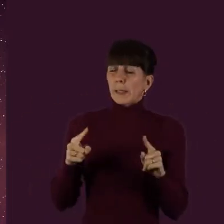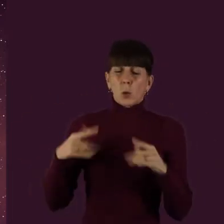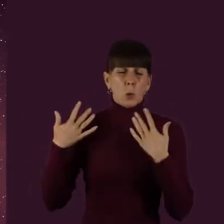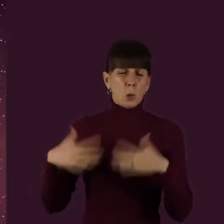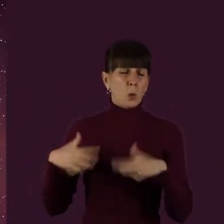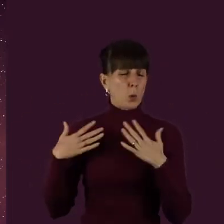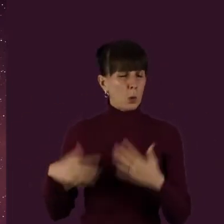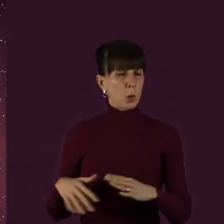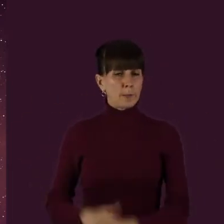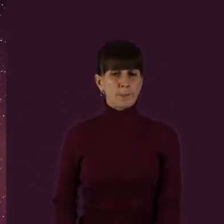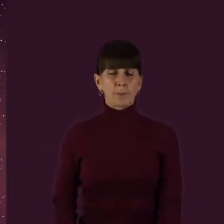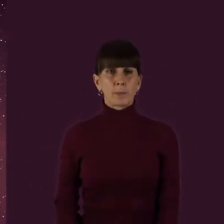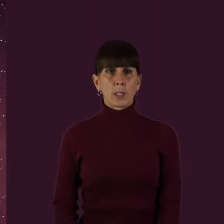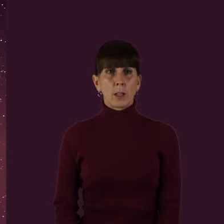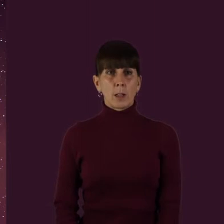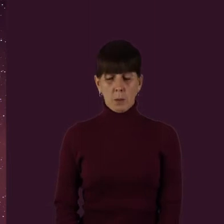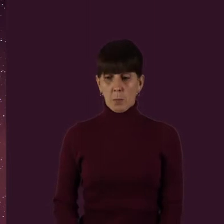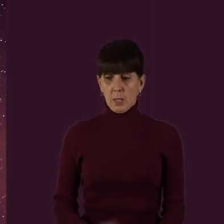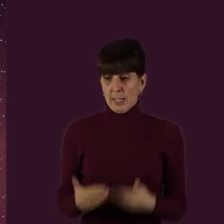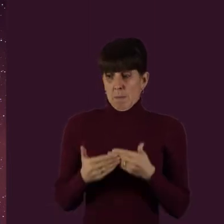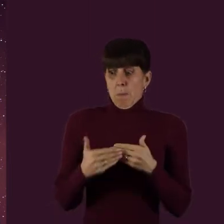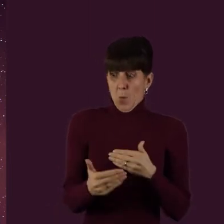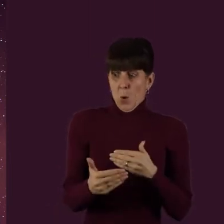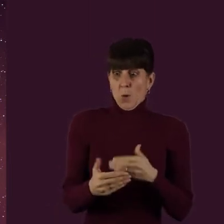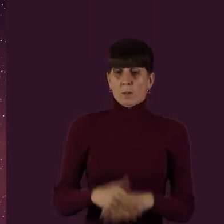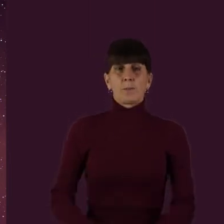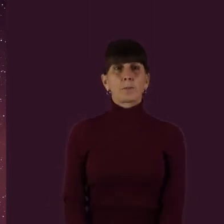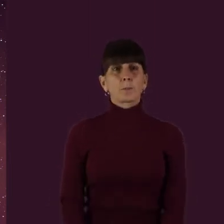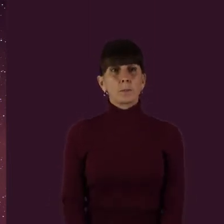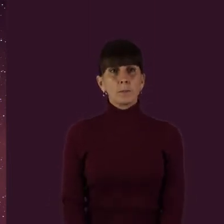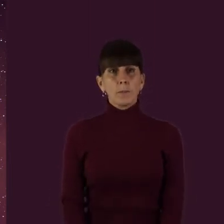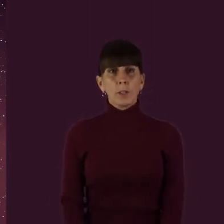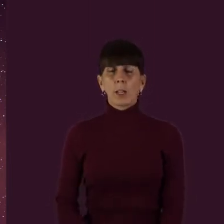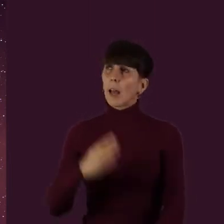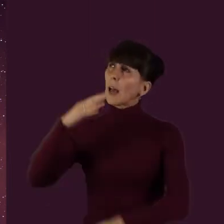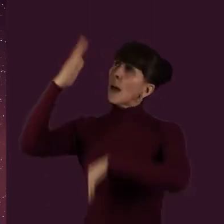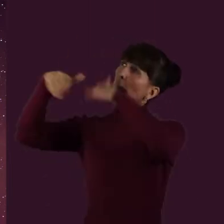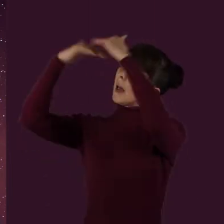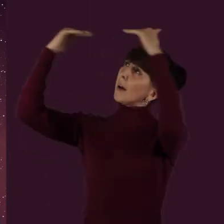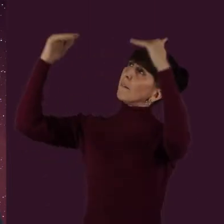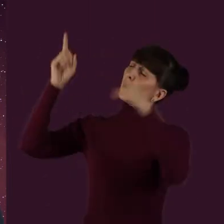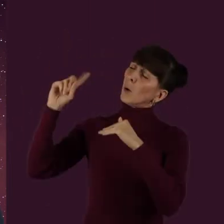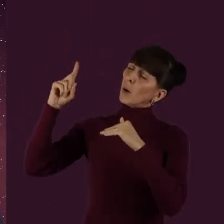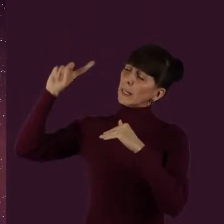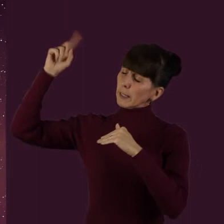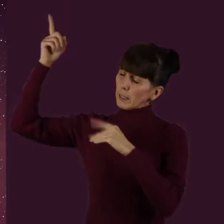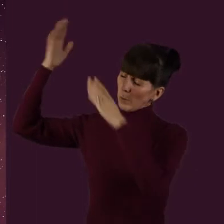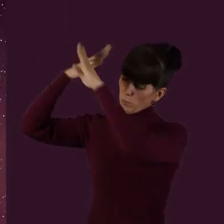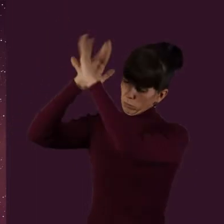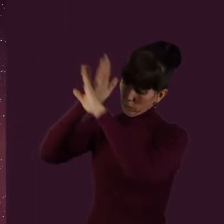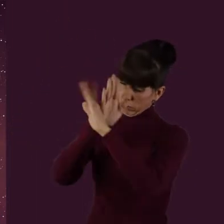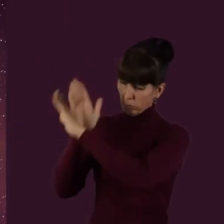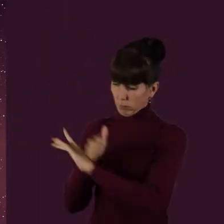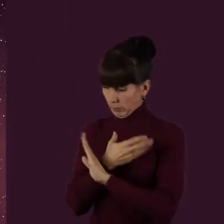But it gets even more amazing, because not only does heaven meet them where they are, but the